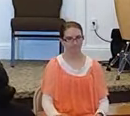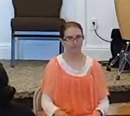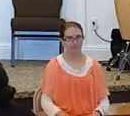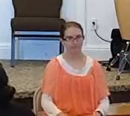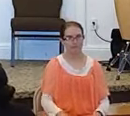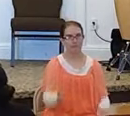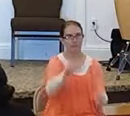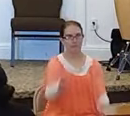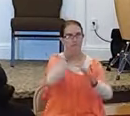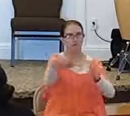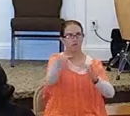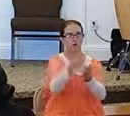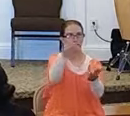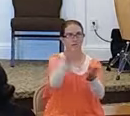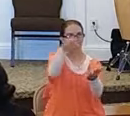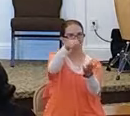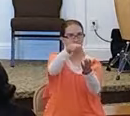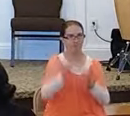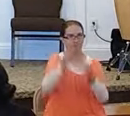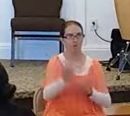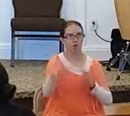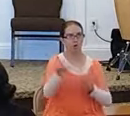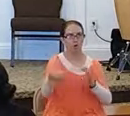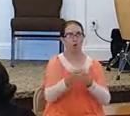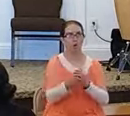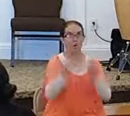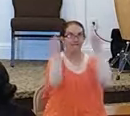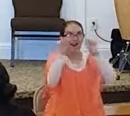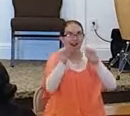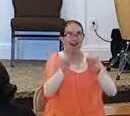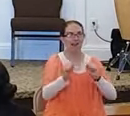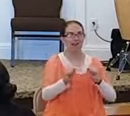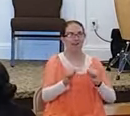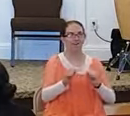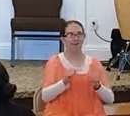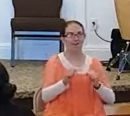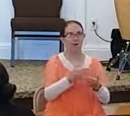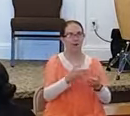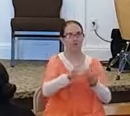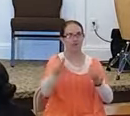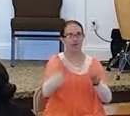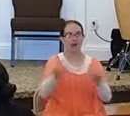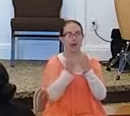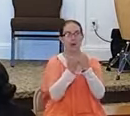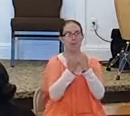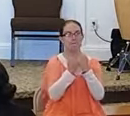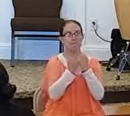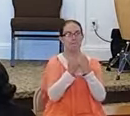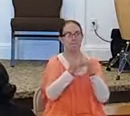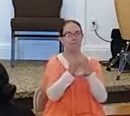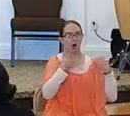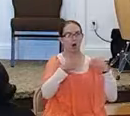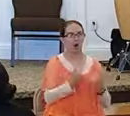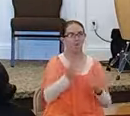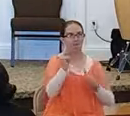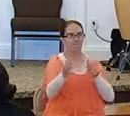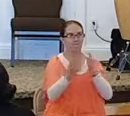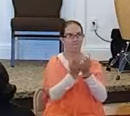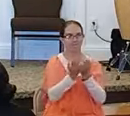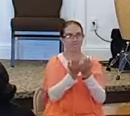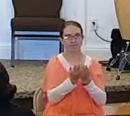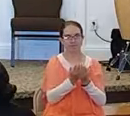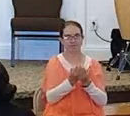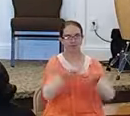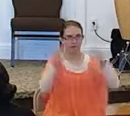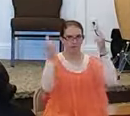In the midst of all this, all the fear, all the things that are gripping people's hearts, and people, the Bible says this